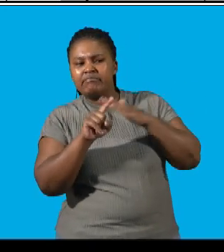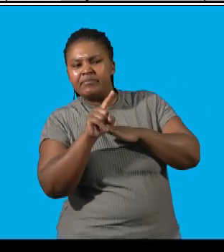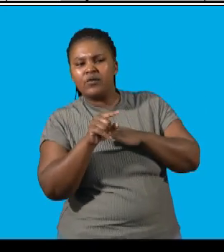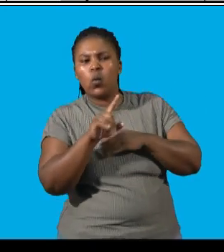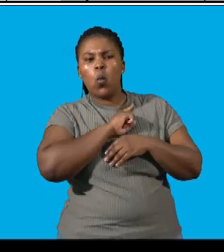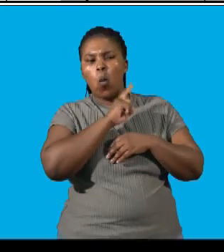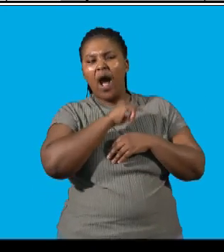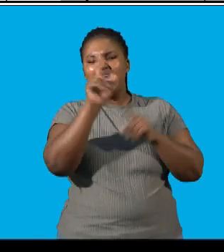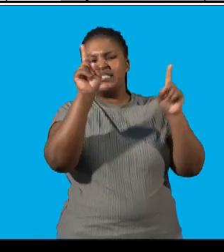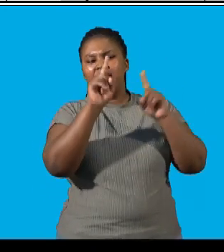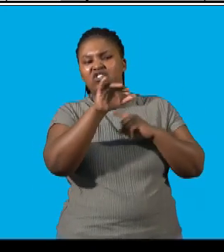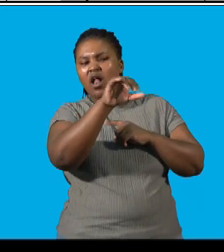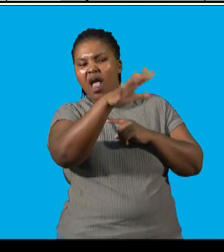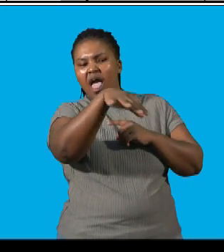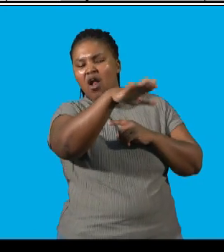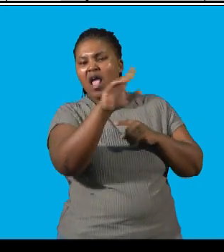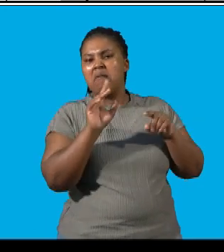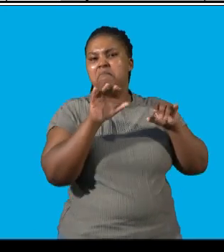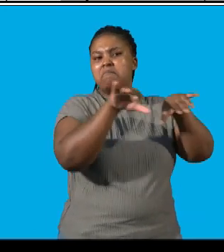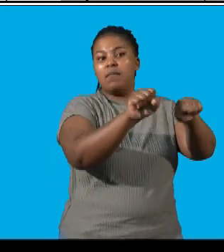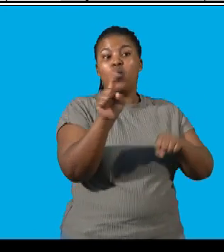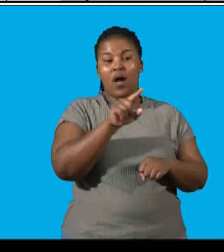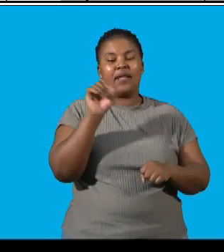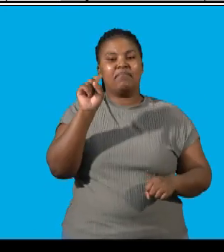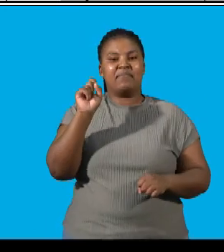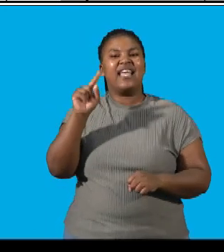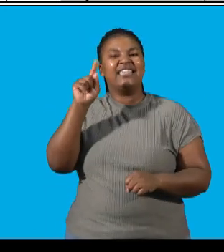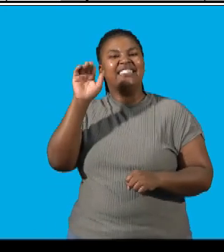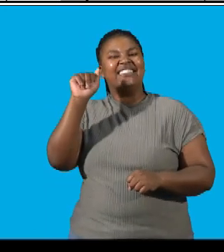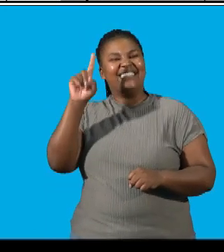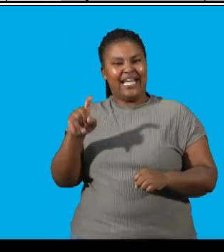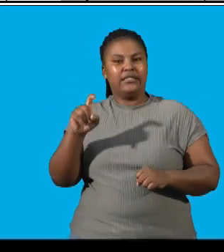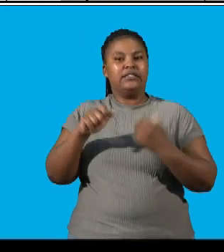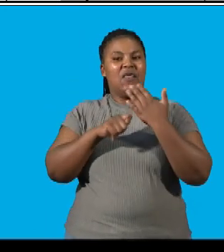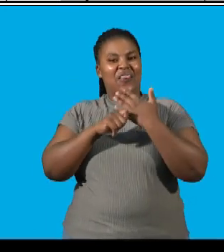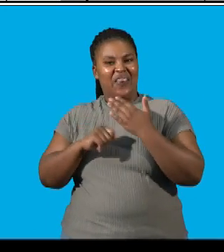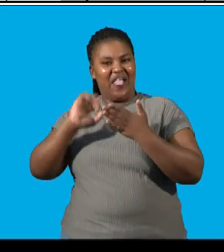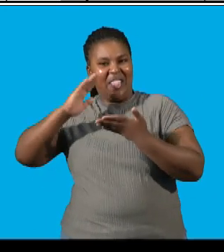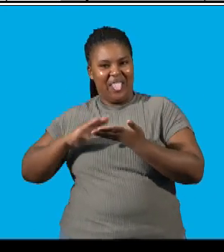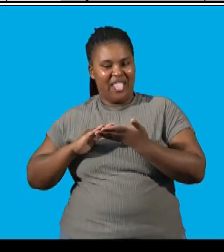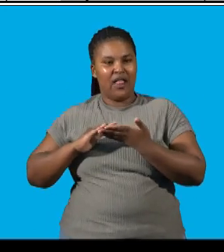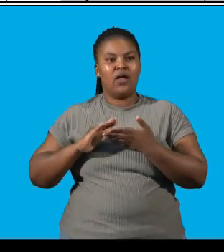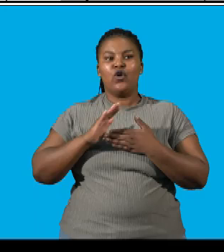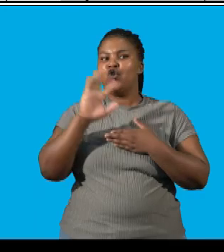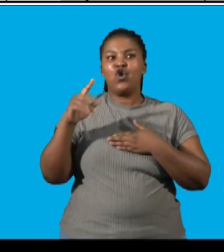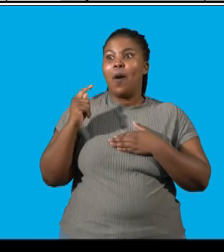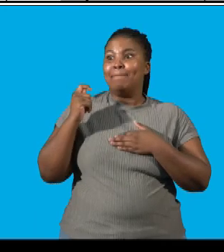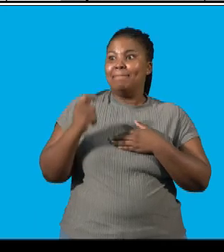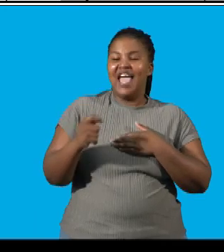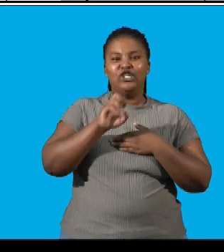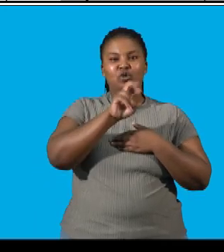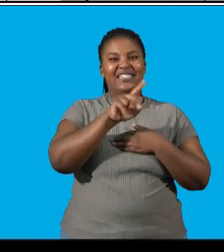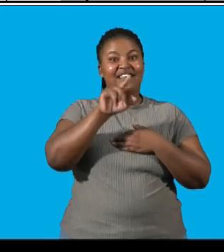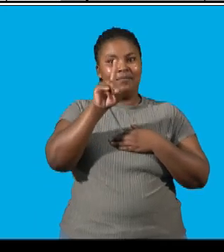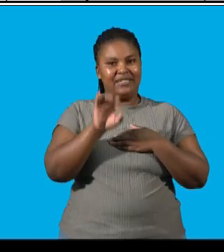and locate in a special economic zone is this tax exemption. Instead of paying a corporate